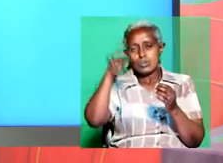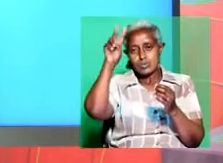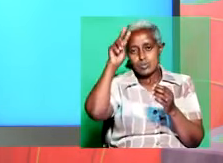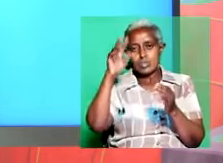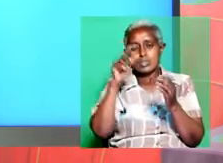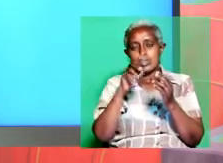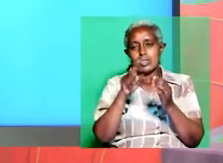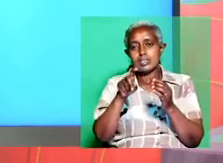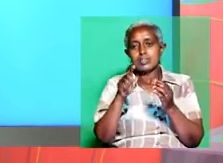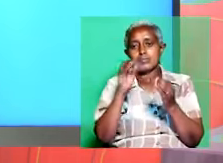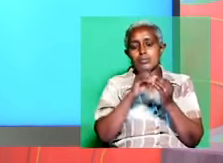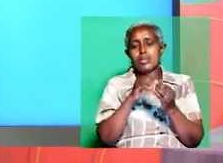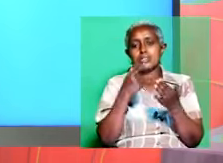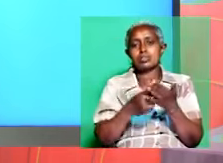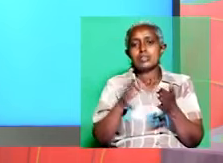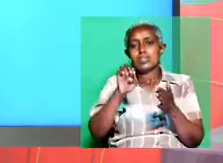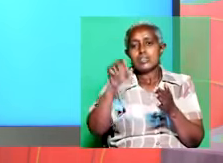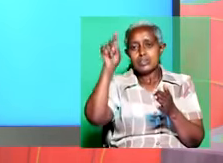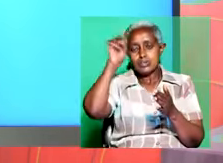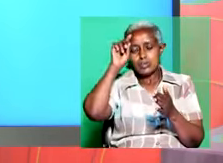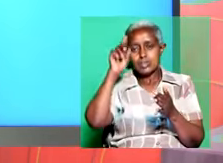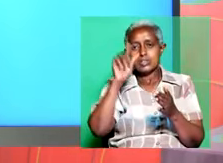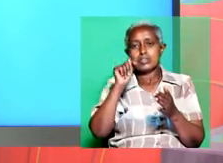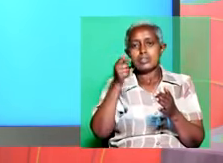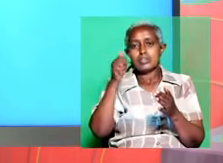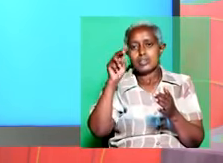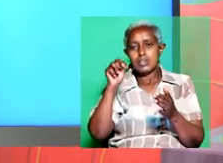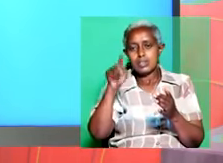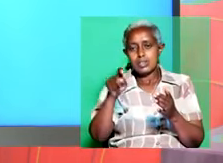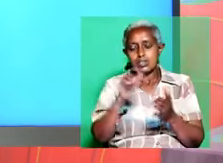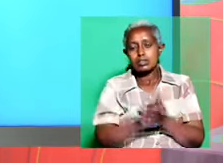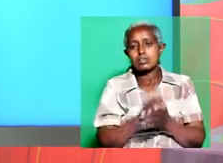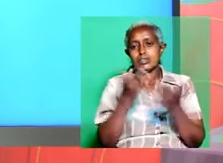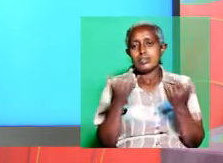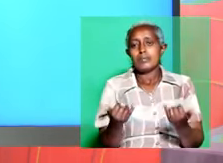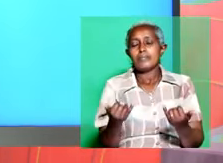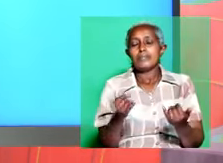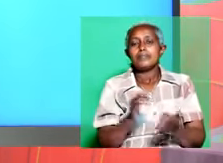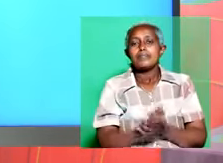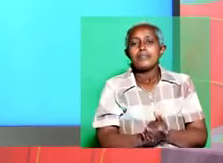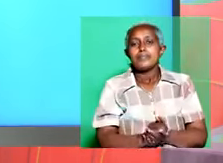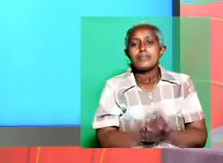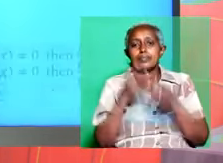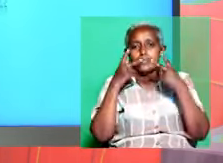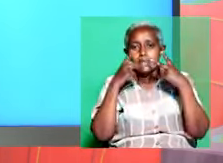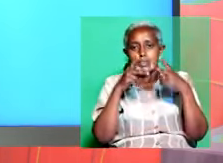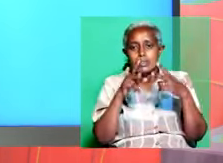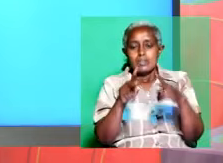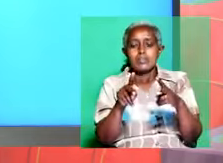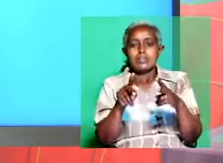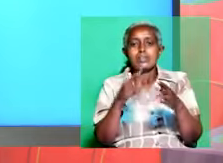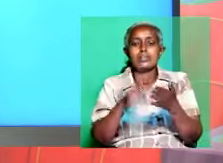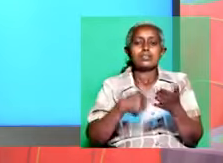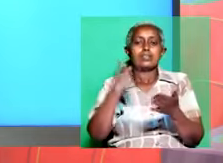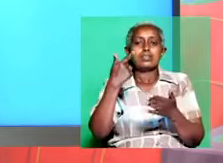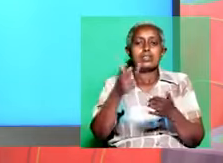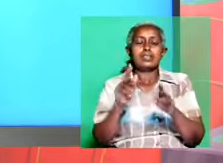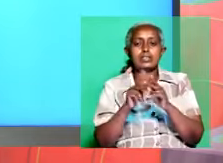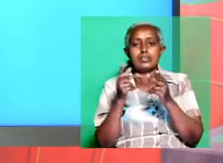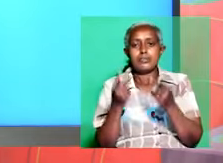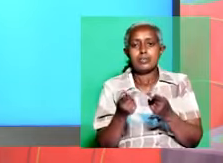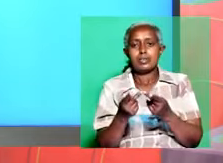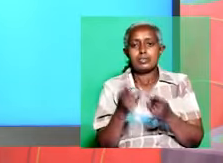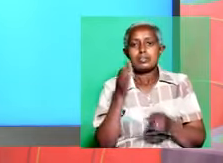this part, is to x, e raised to x tan x. Now, let's see the next